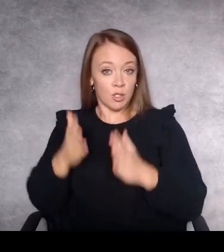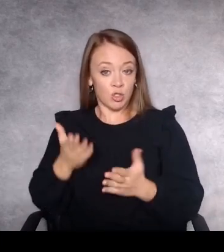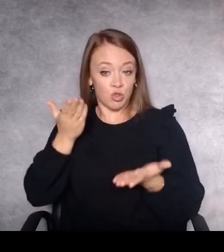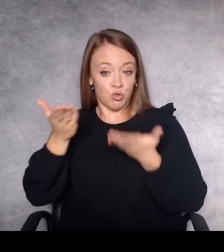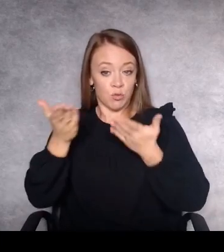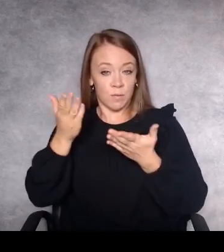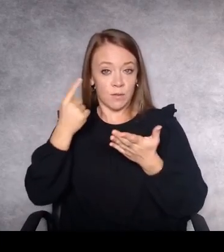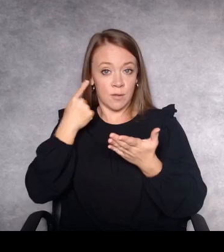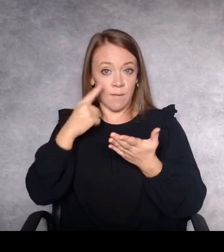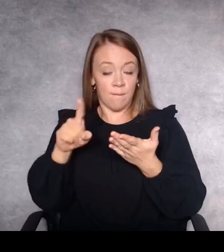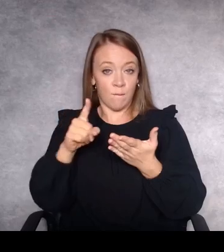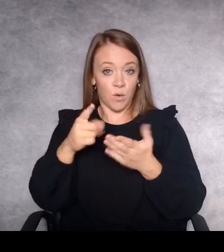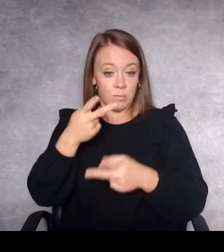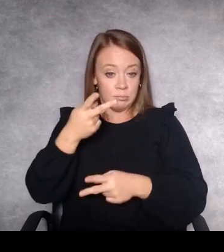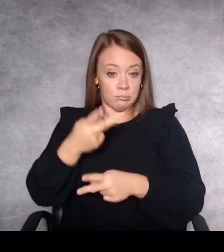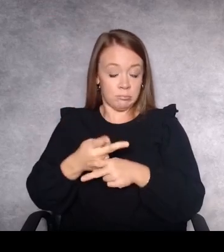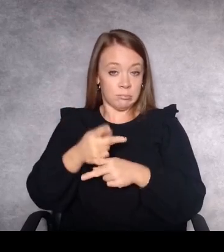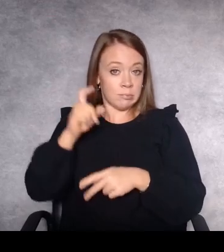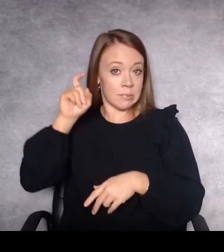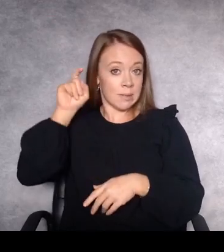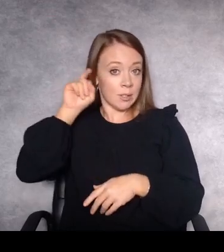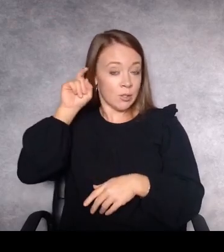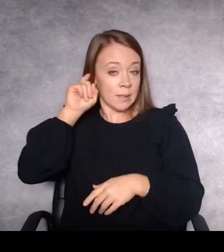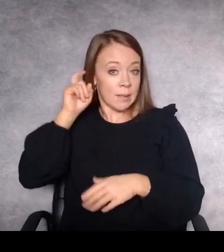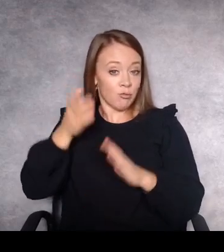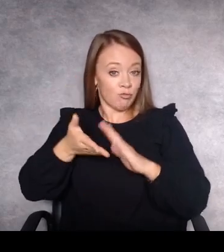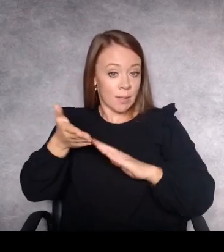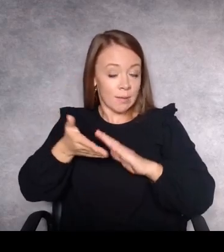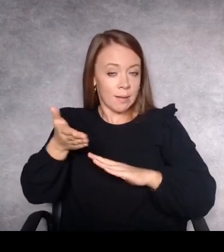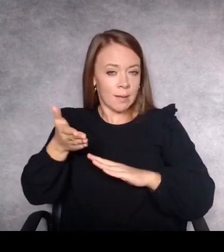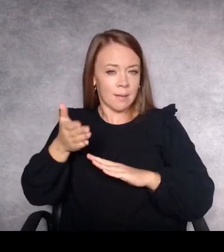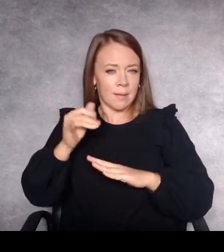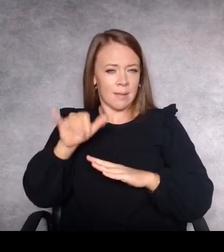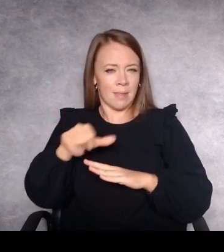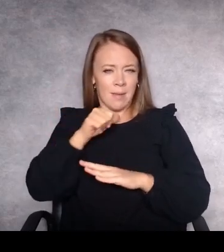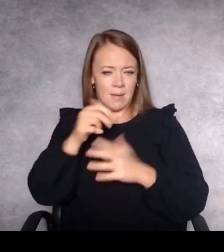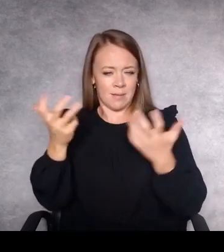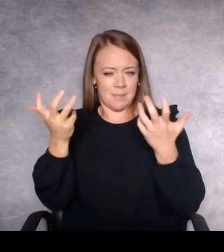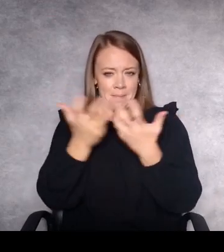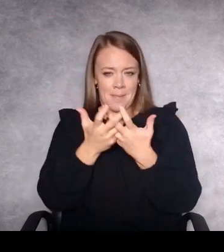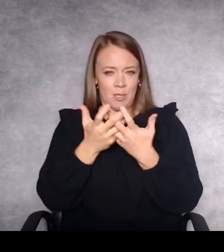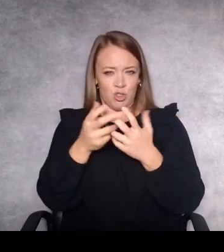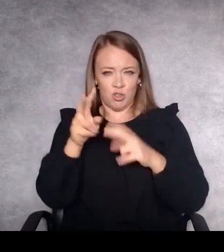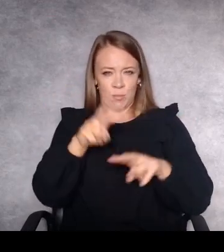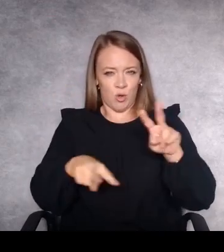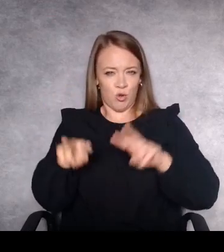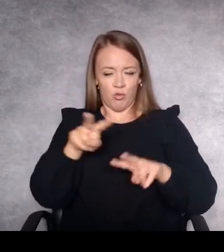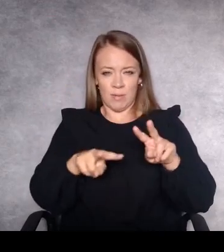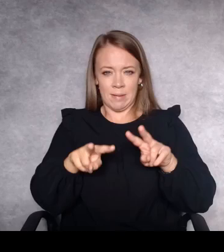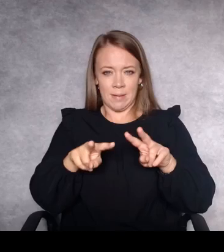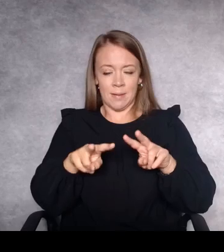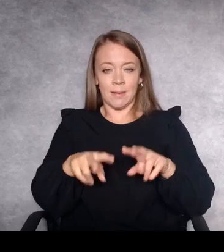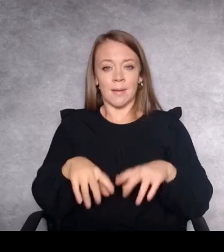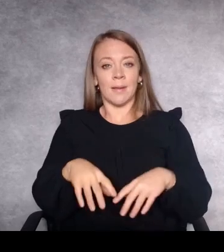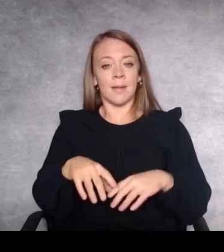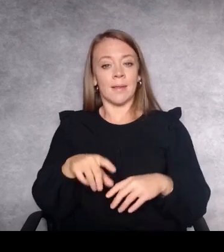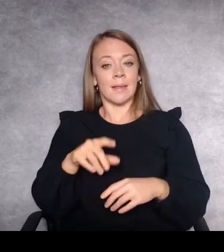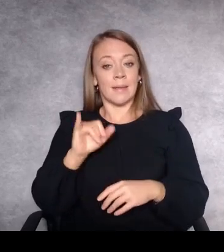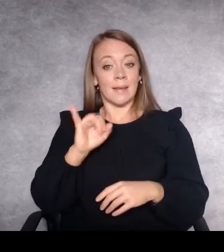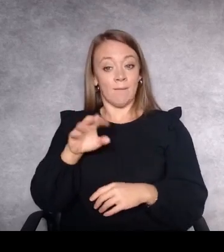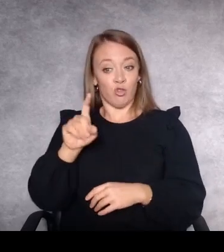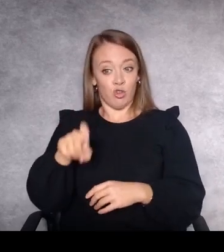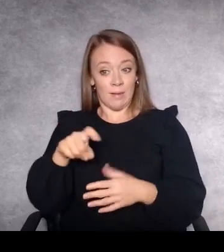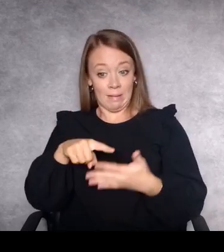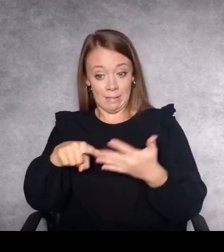services listed for maintenance of a hearing aid, think about how that is inconsistent if being monitored. The need for